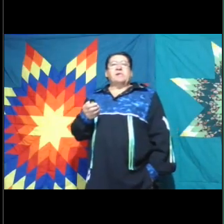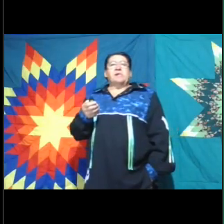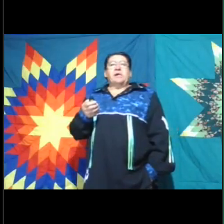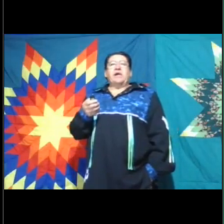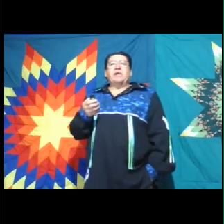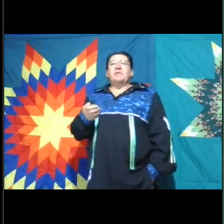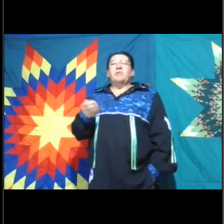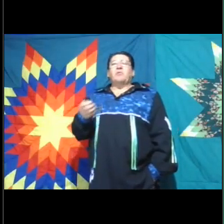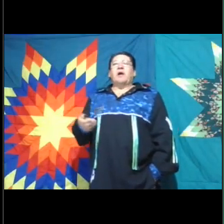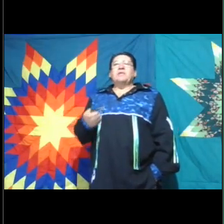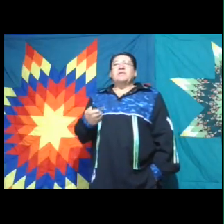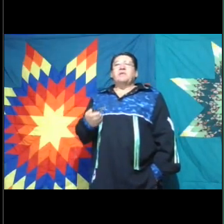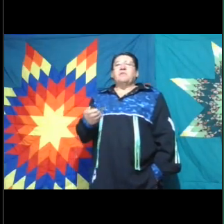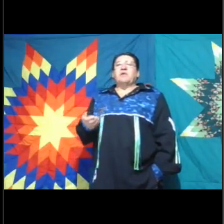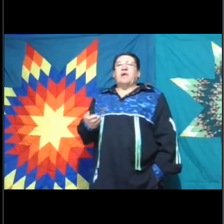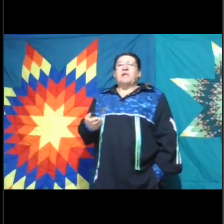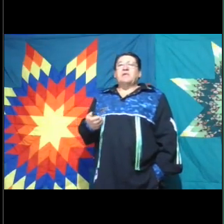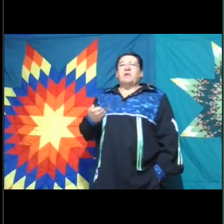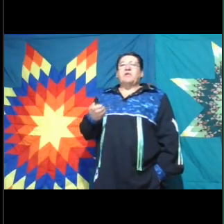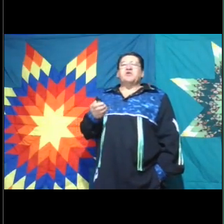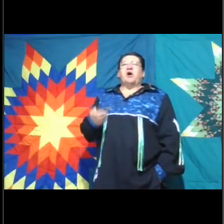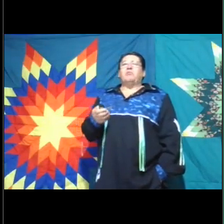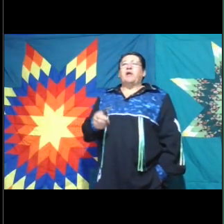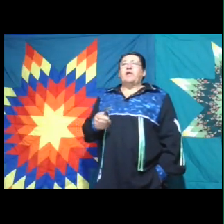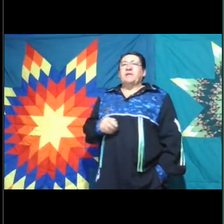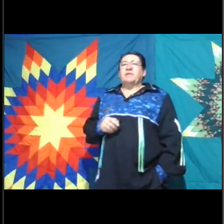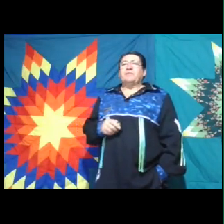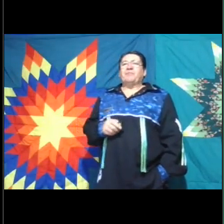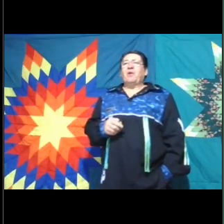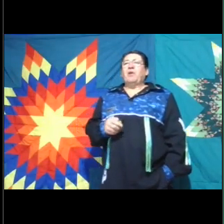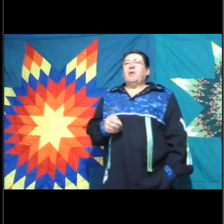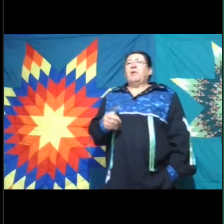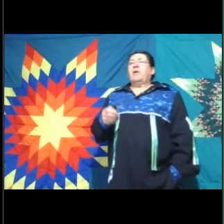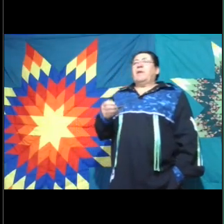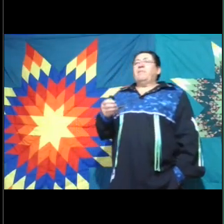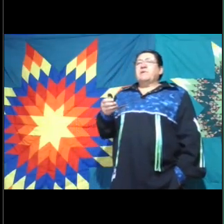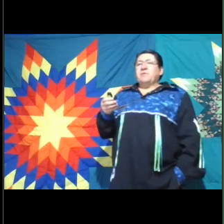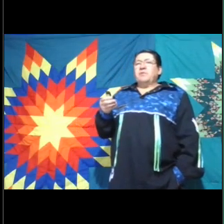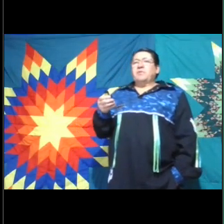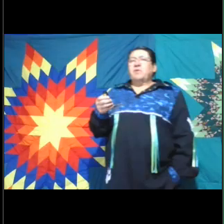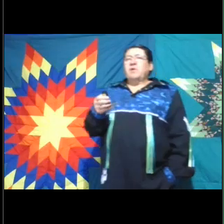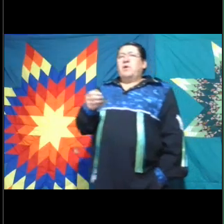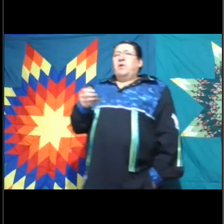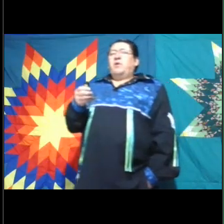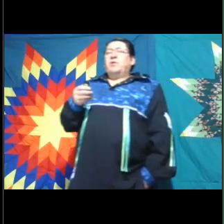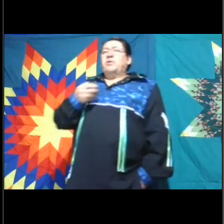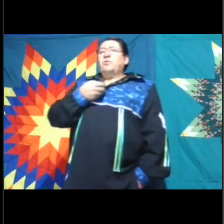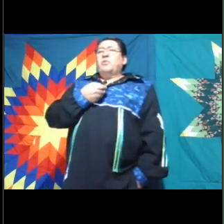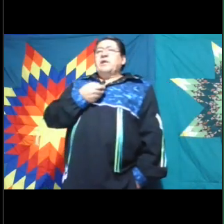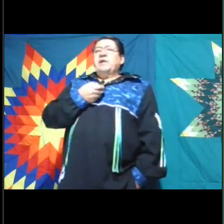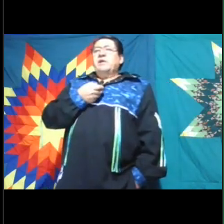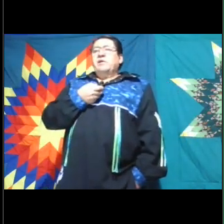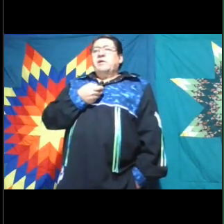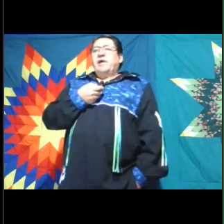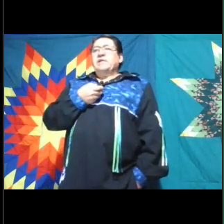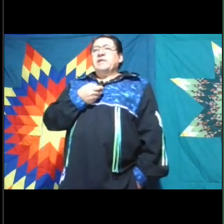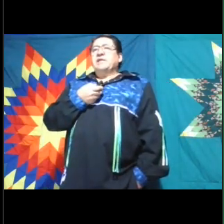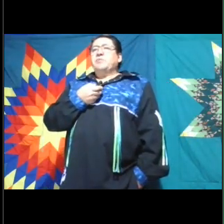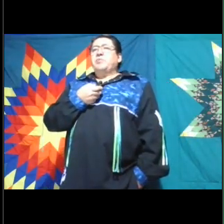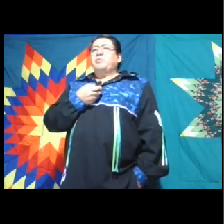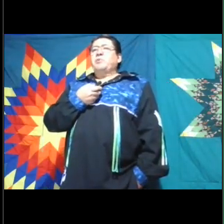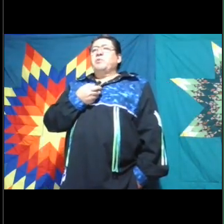and intertwines, interrelates with job readiness. If it's through, do we,